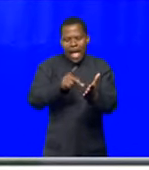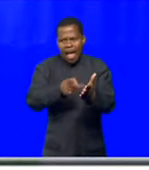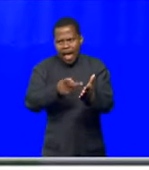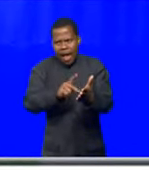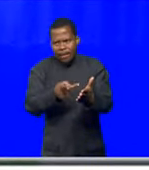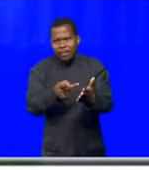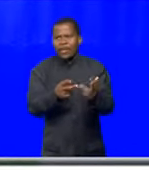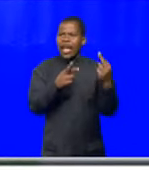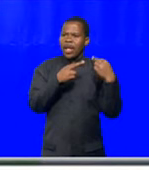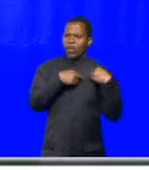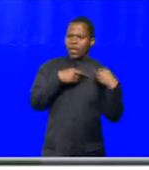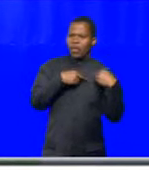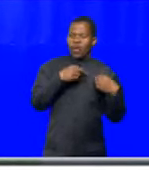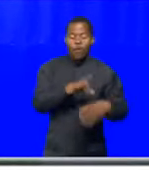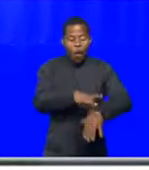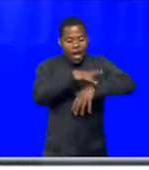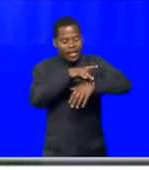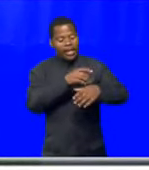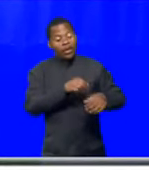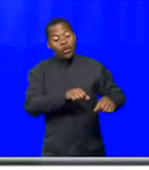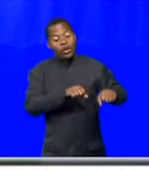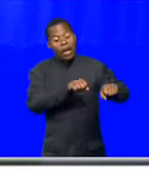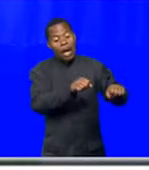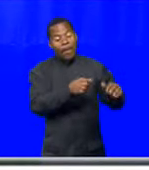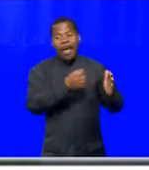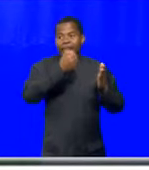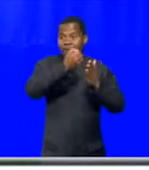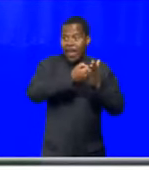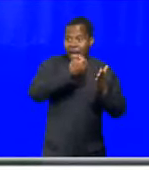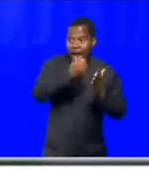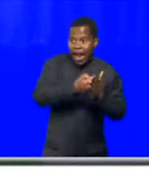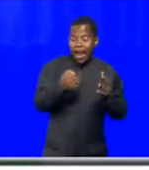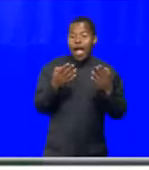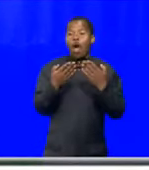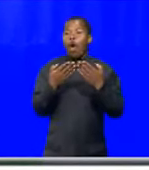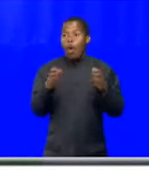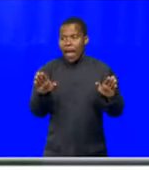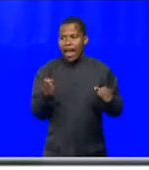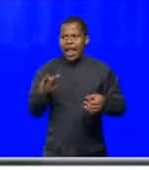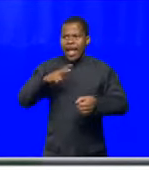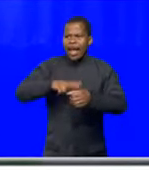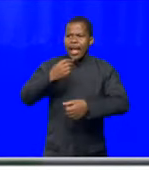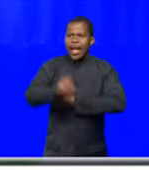and Other Neurological Disorders, IGAP